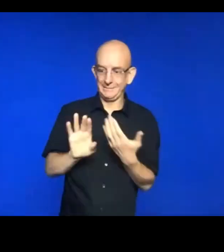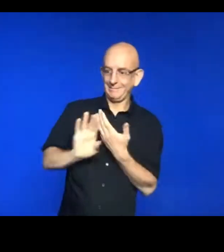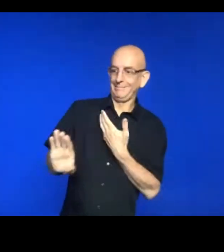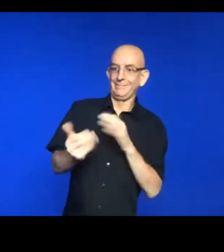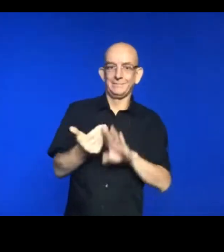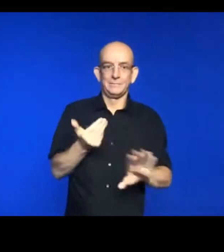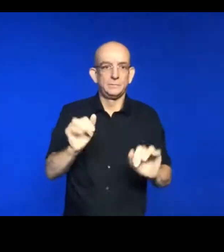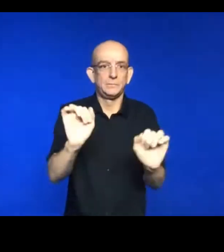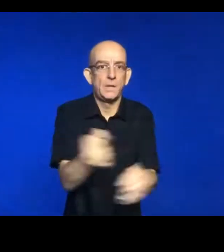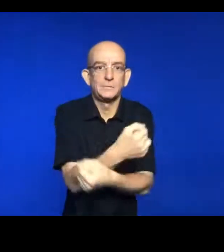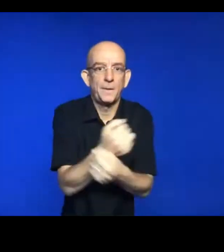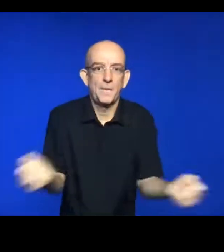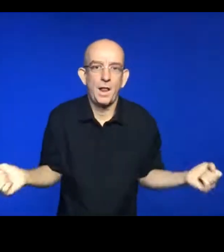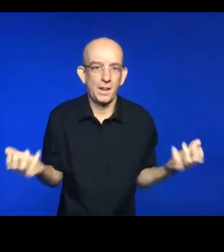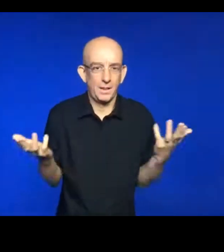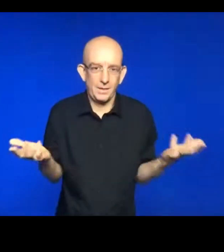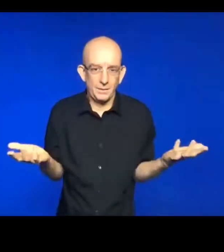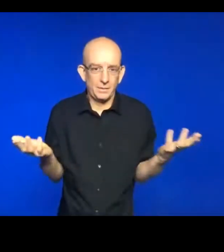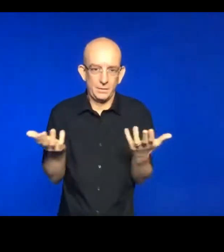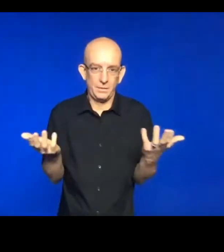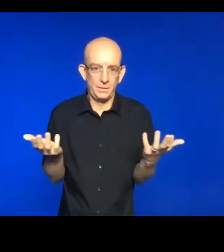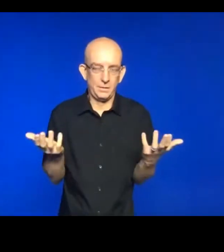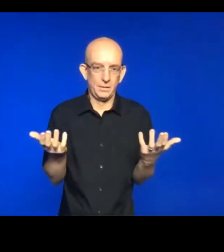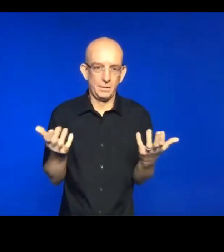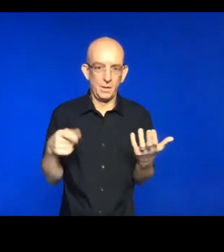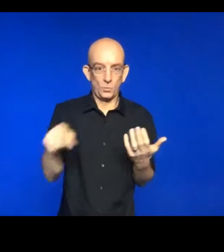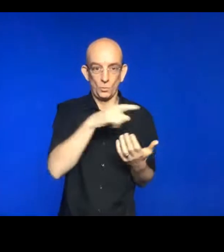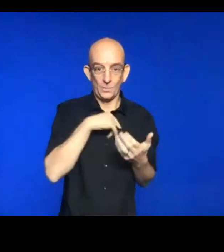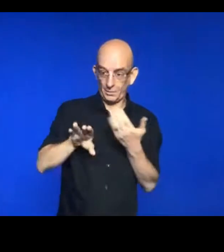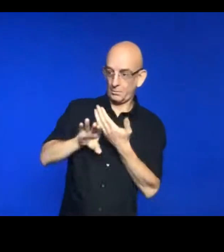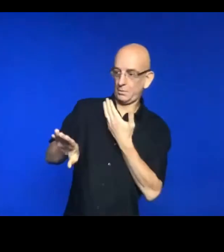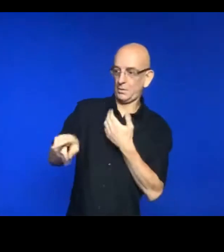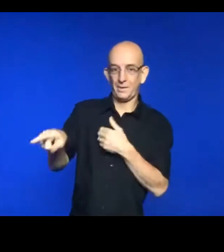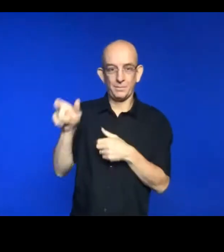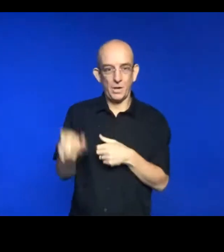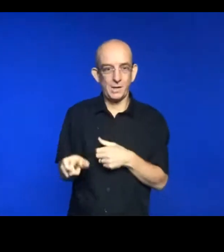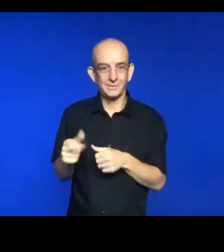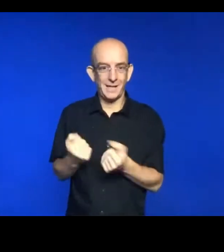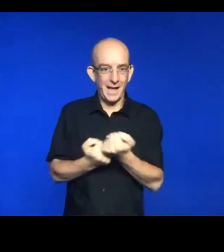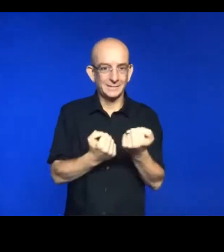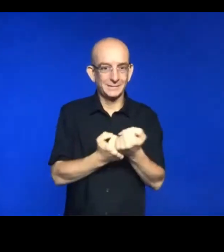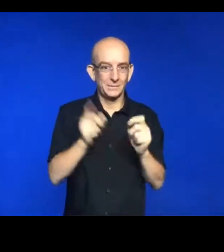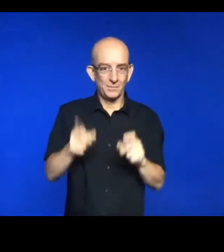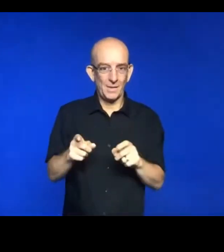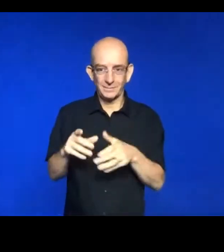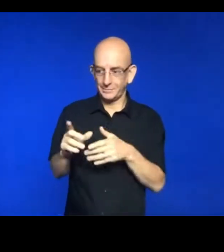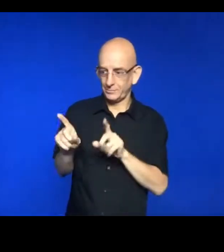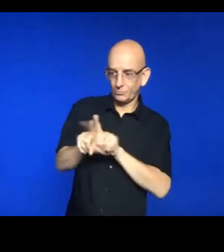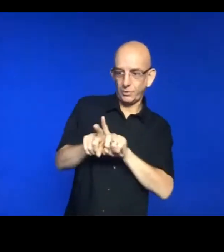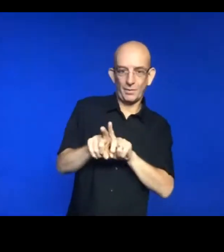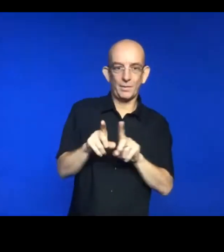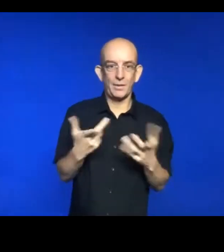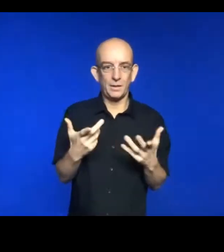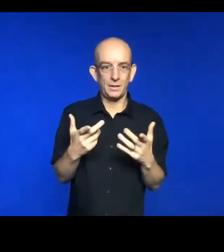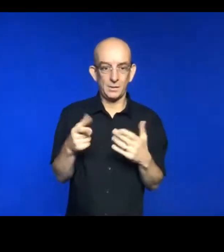assistant to really maintain the physical distance that is very often required, then we need to make